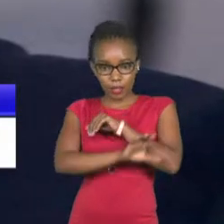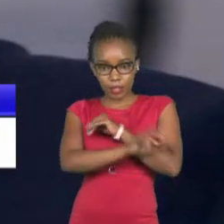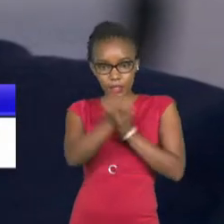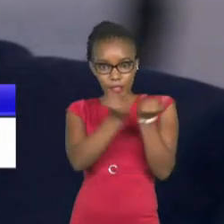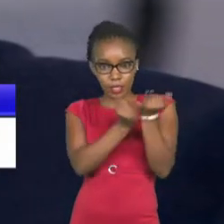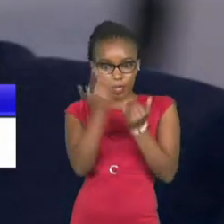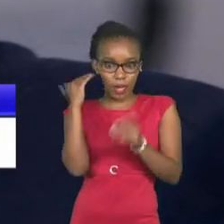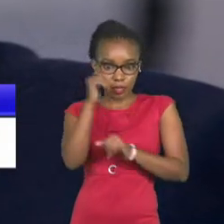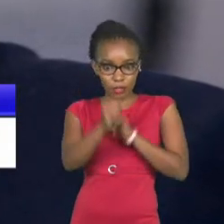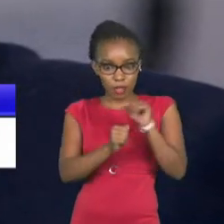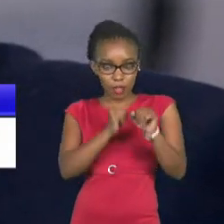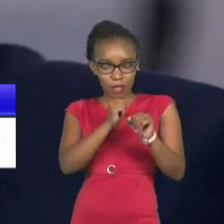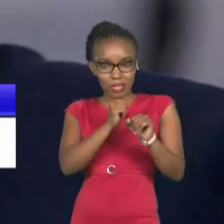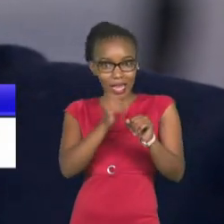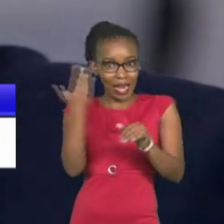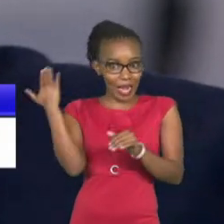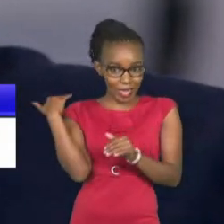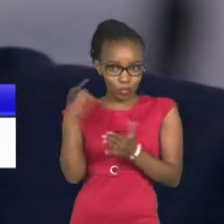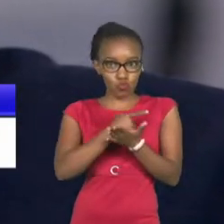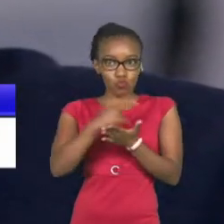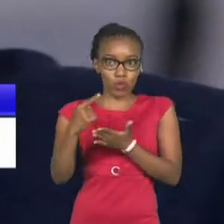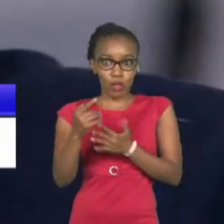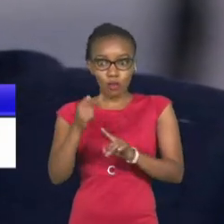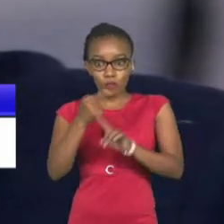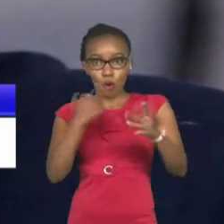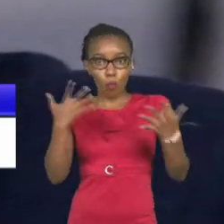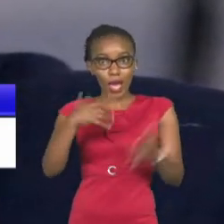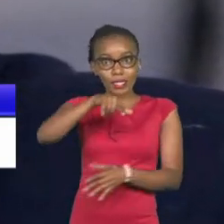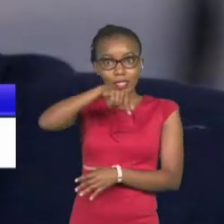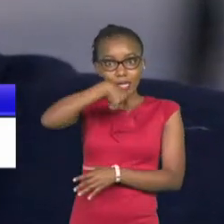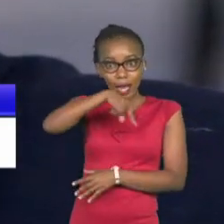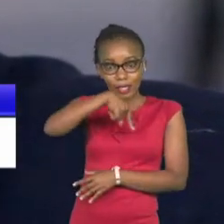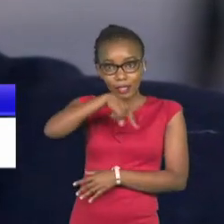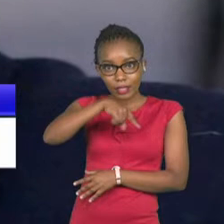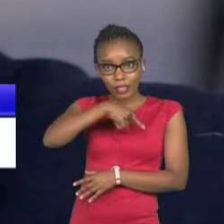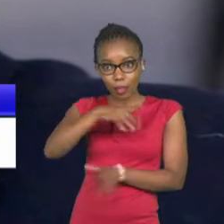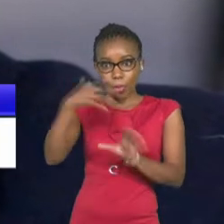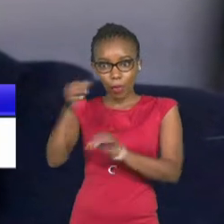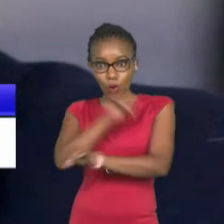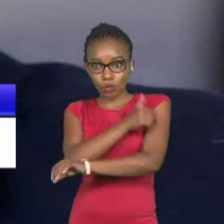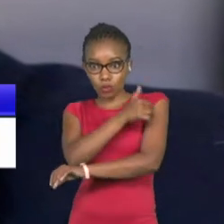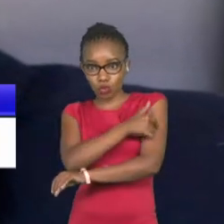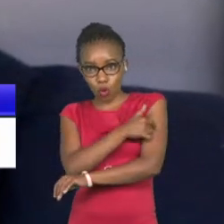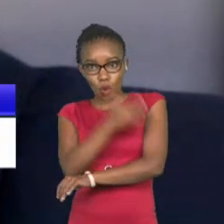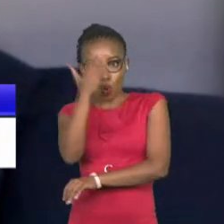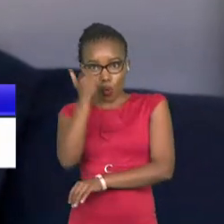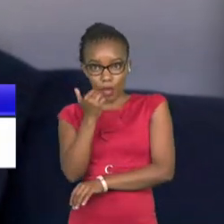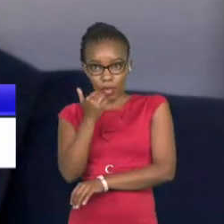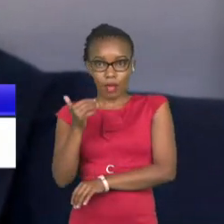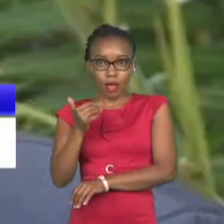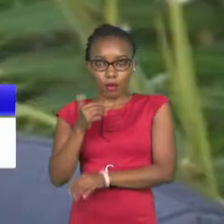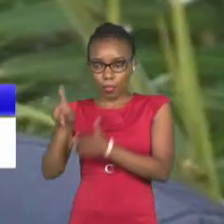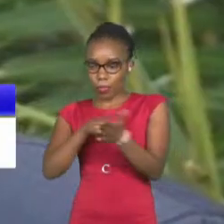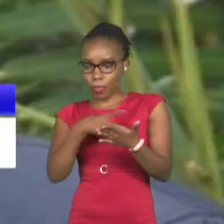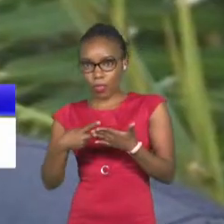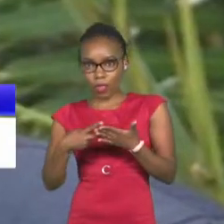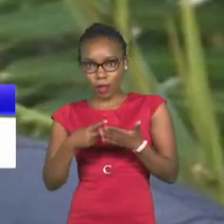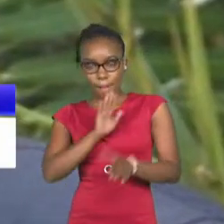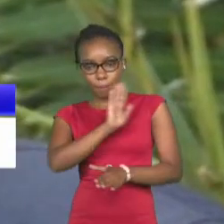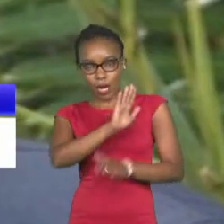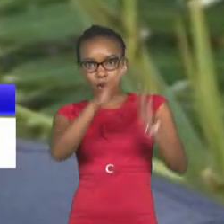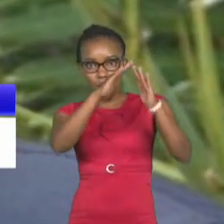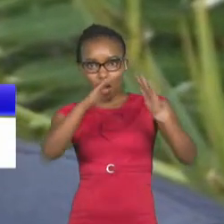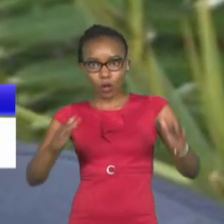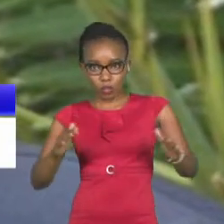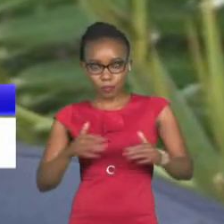last week from Turkey, where he was taken in December last year for treatment after being believed to have collapsed at his Garissa